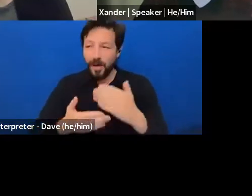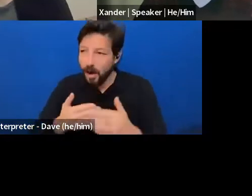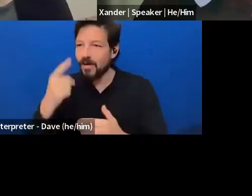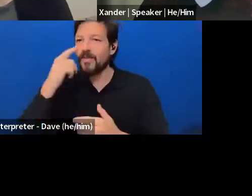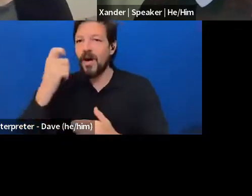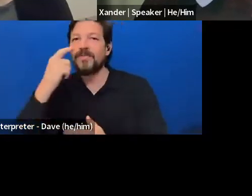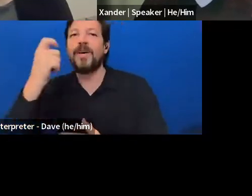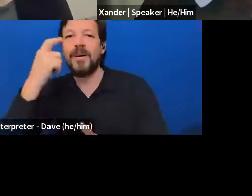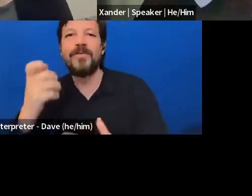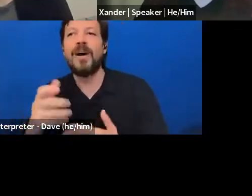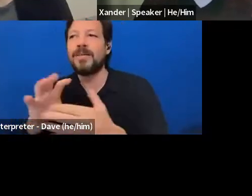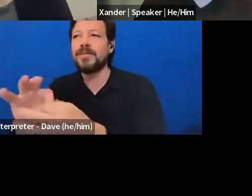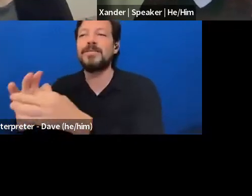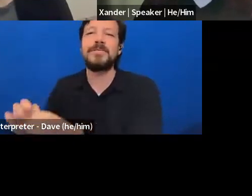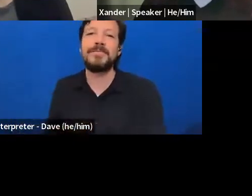of a child.